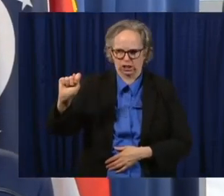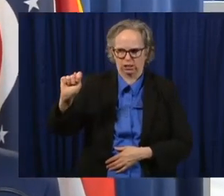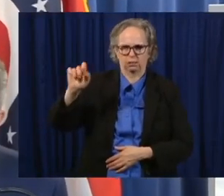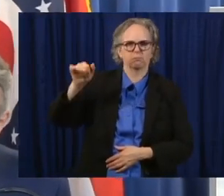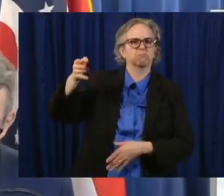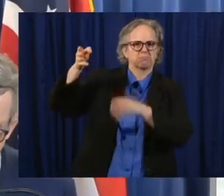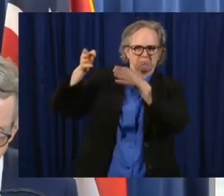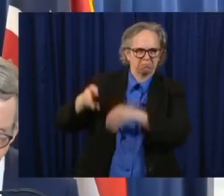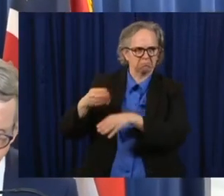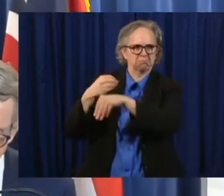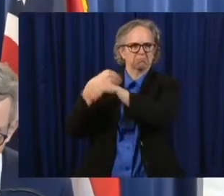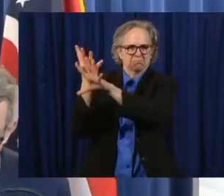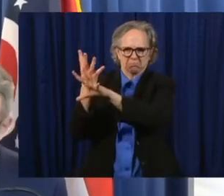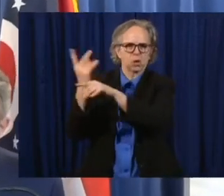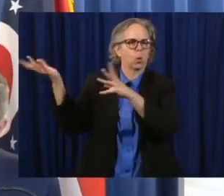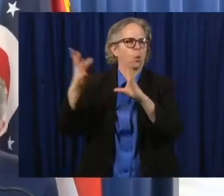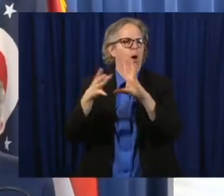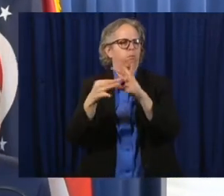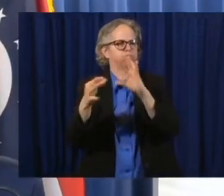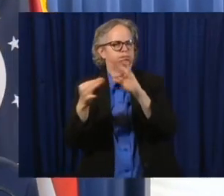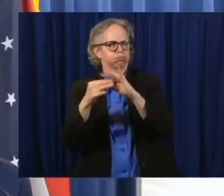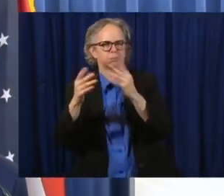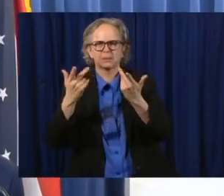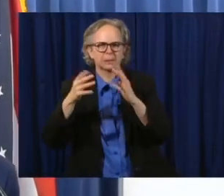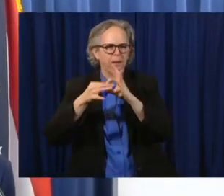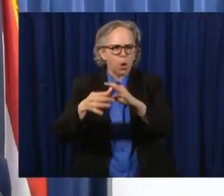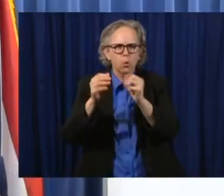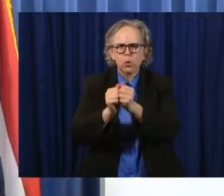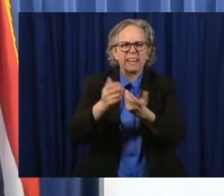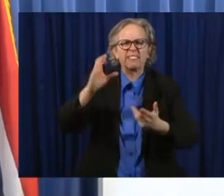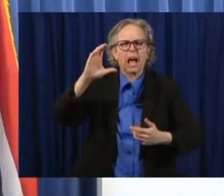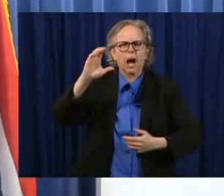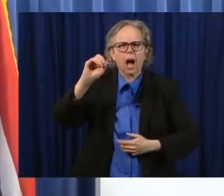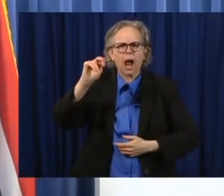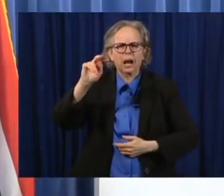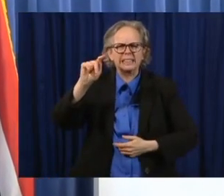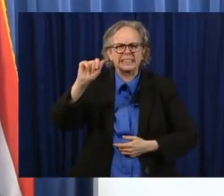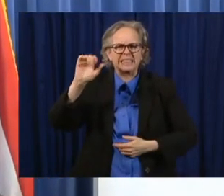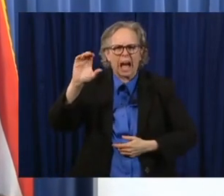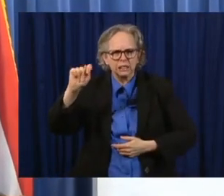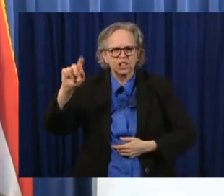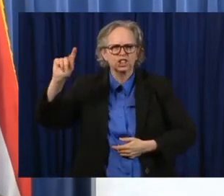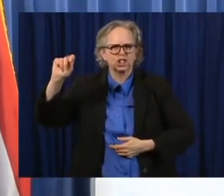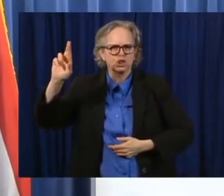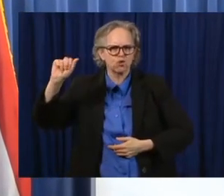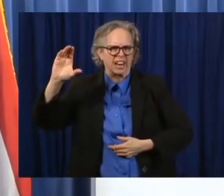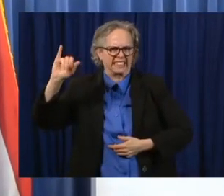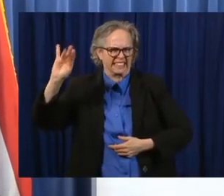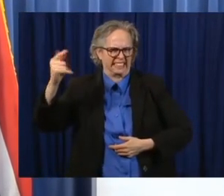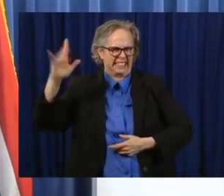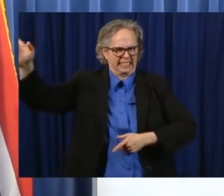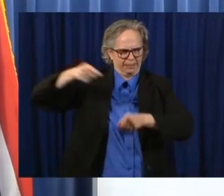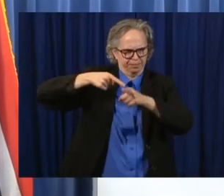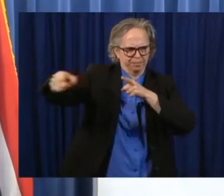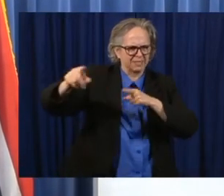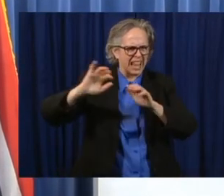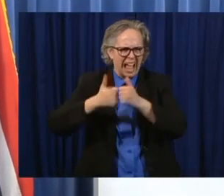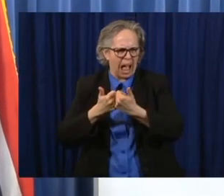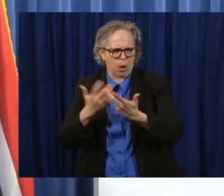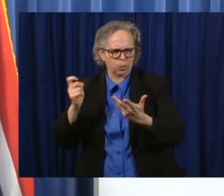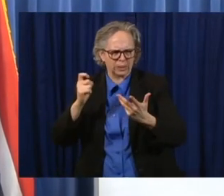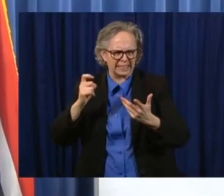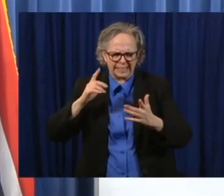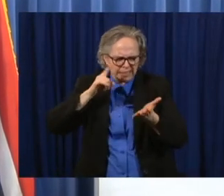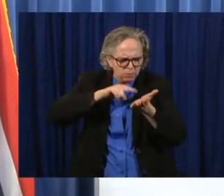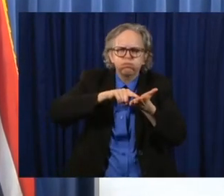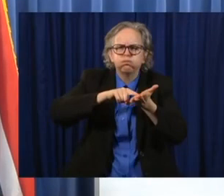this tracing system works, how we can trace the virus, and why it is so